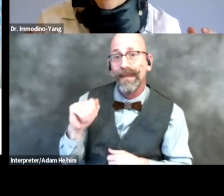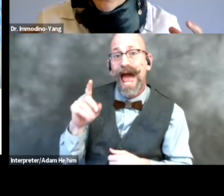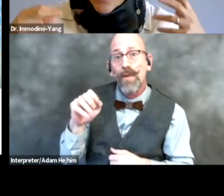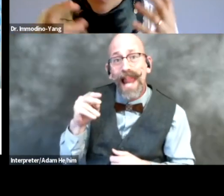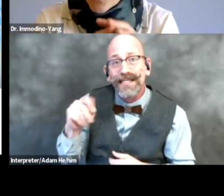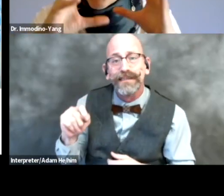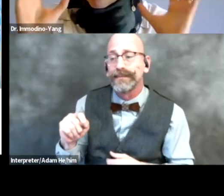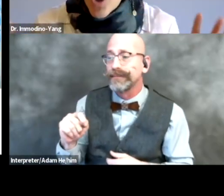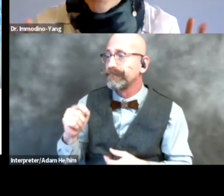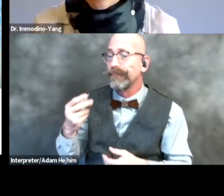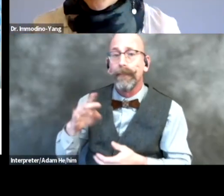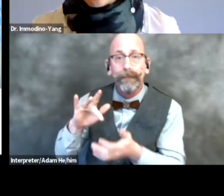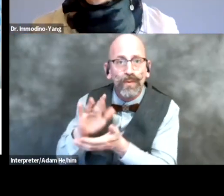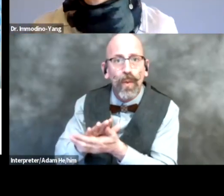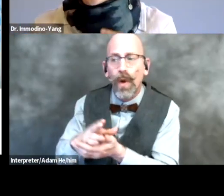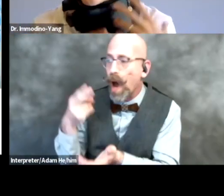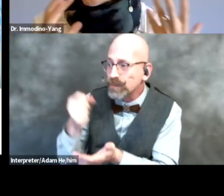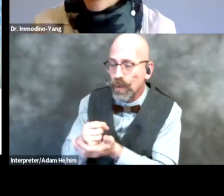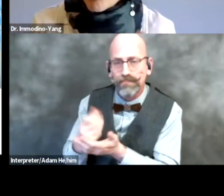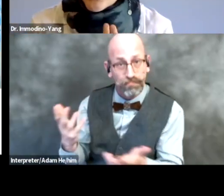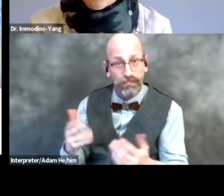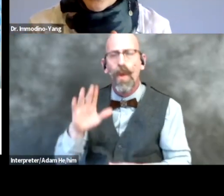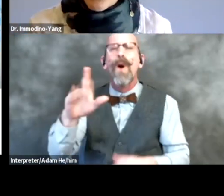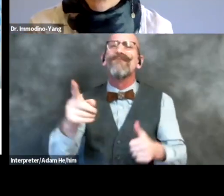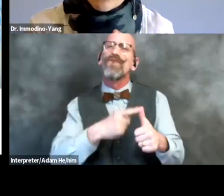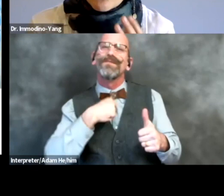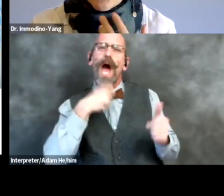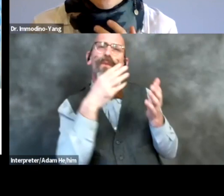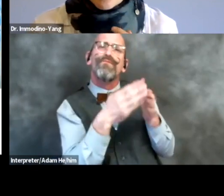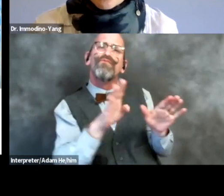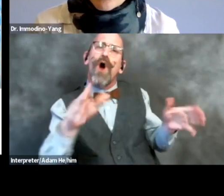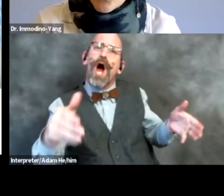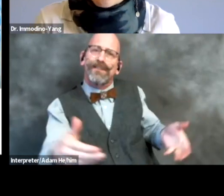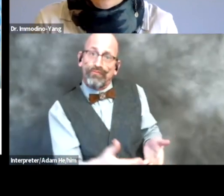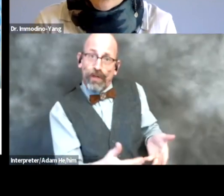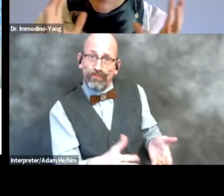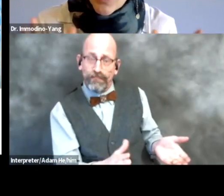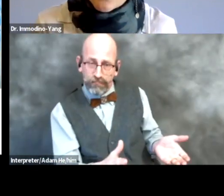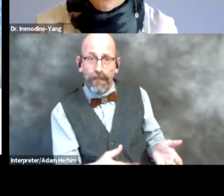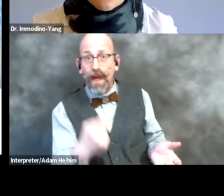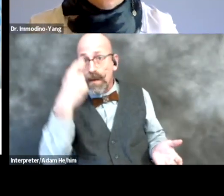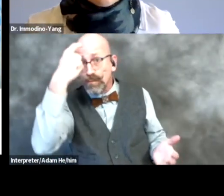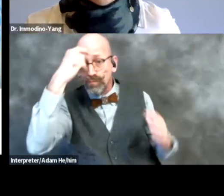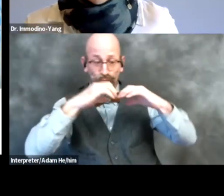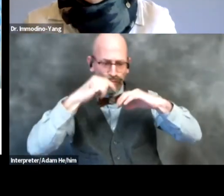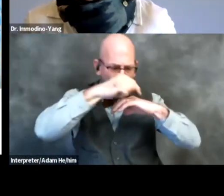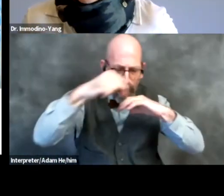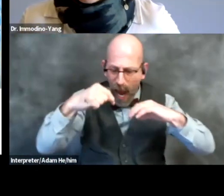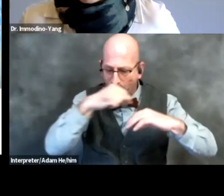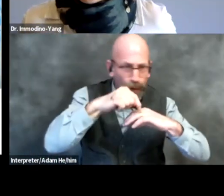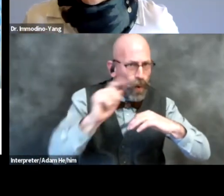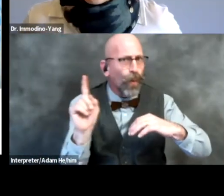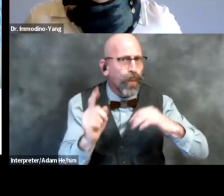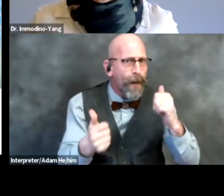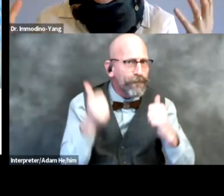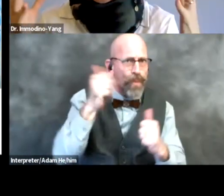to start by kind of giving a broad introduction to the brain regions that are most involved, to the big ideas